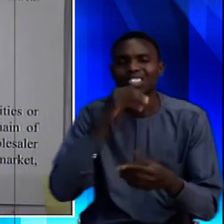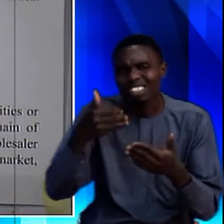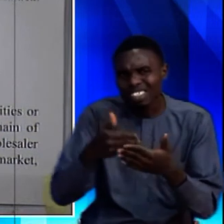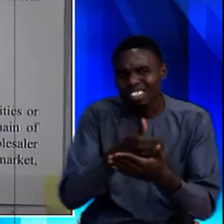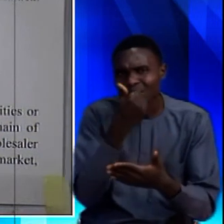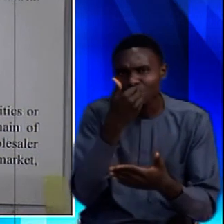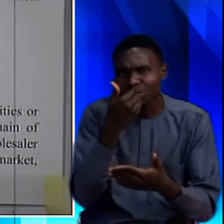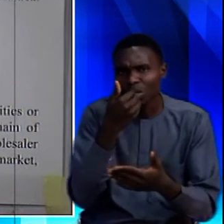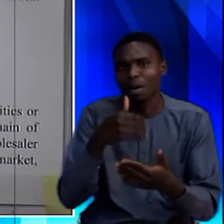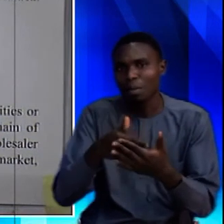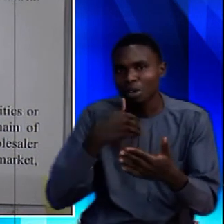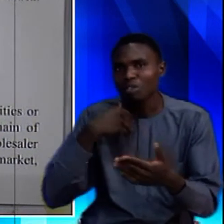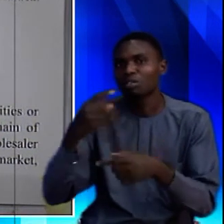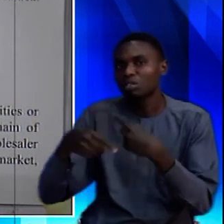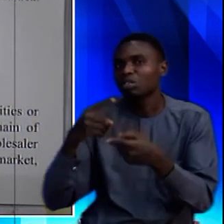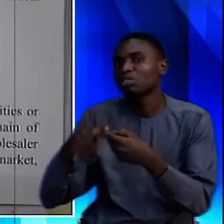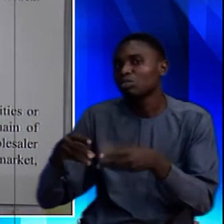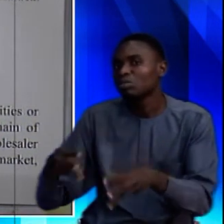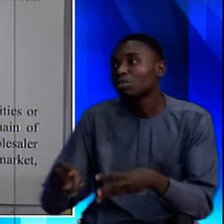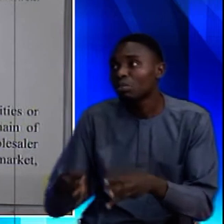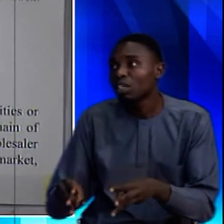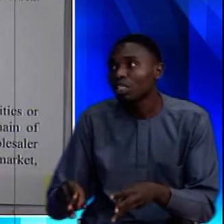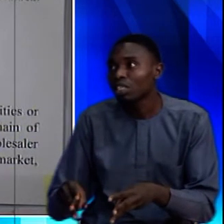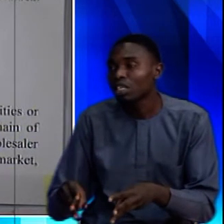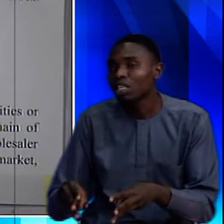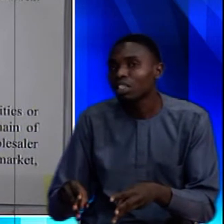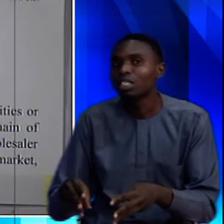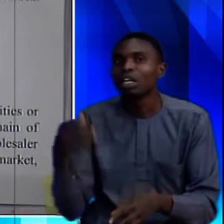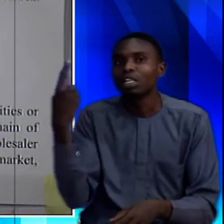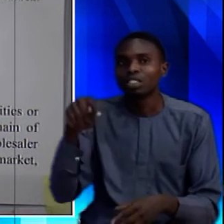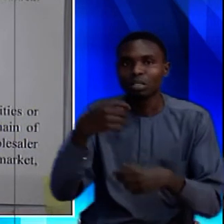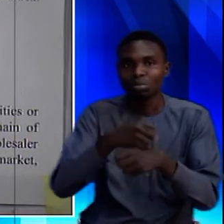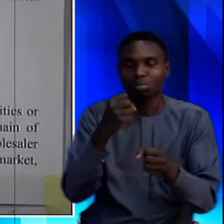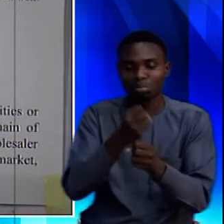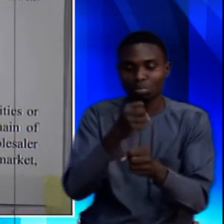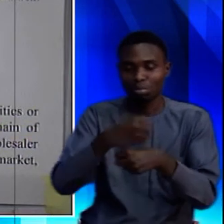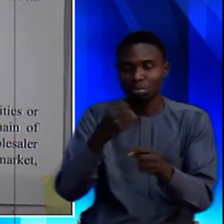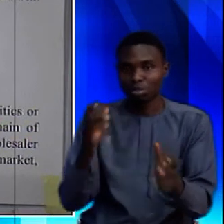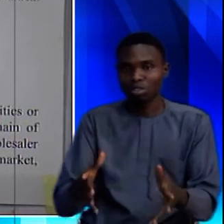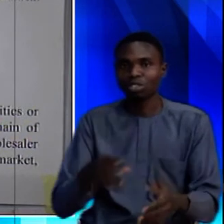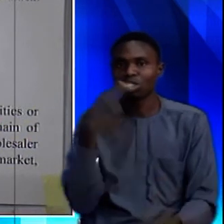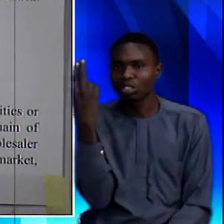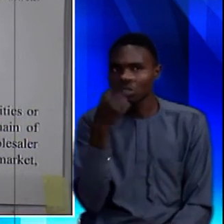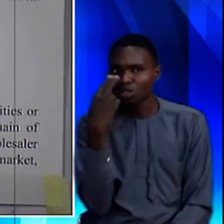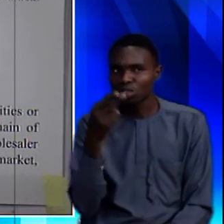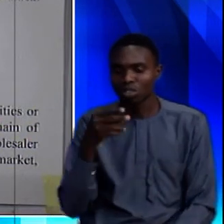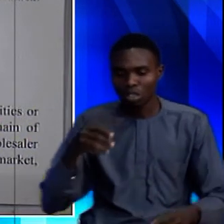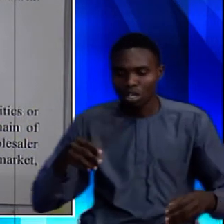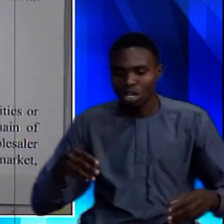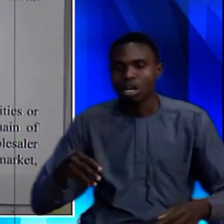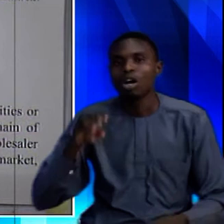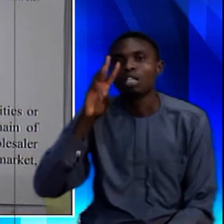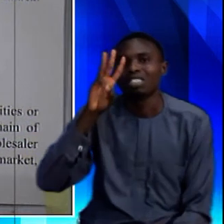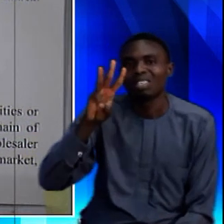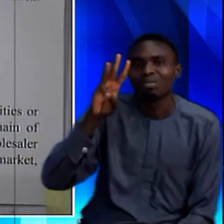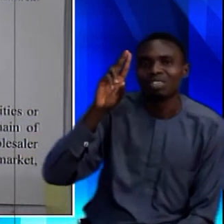market, definitely most of the producers use wholesalers, because the wholesaler will get to them and now take the product to them. From there, they will now